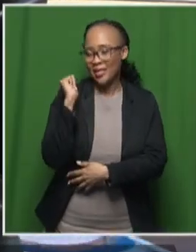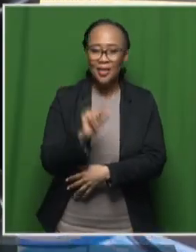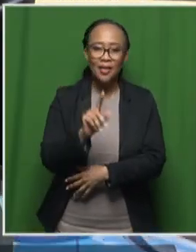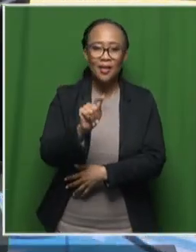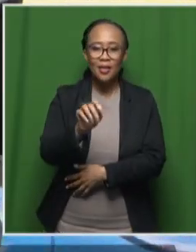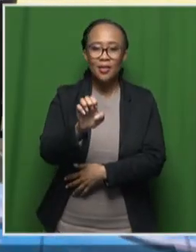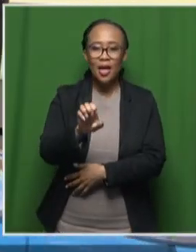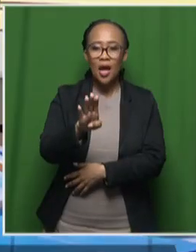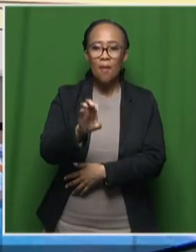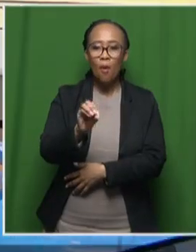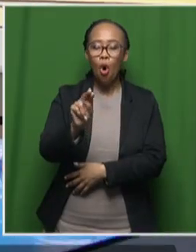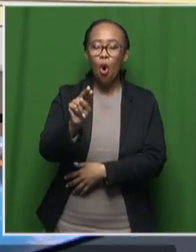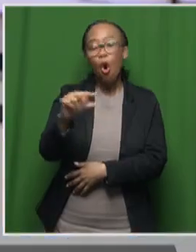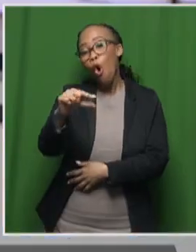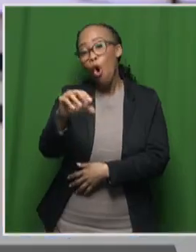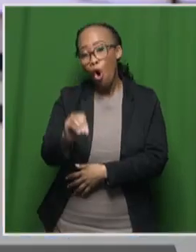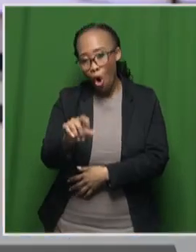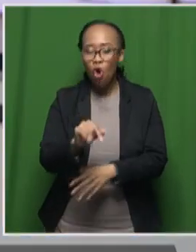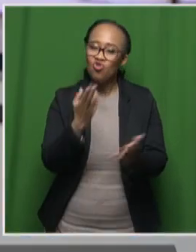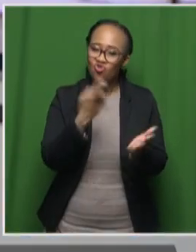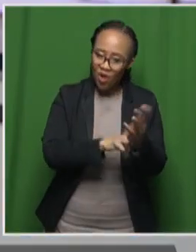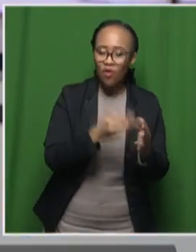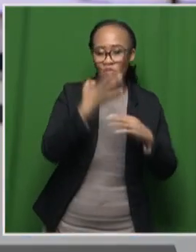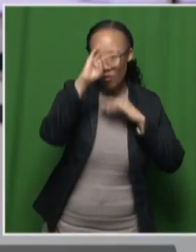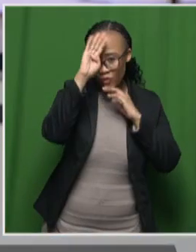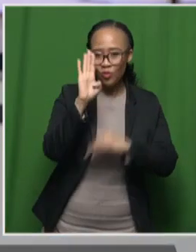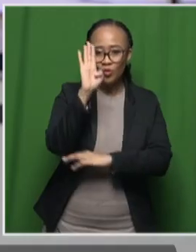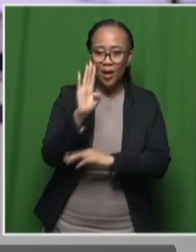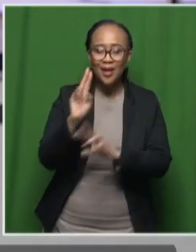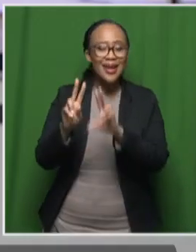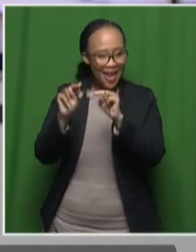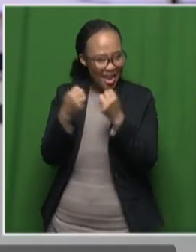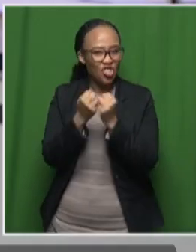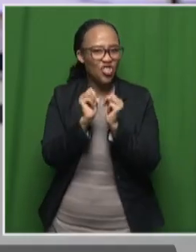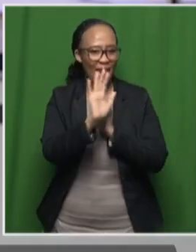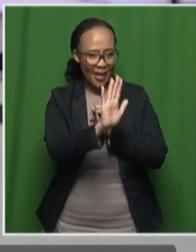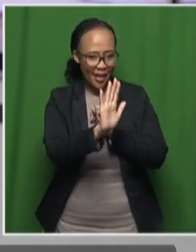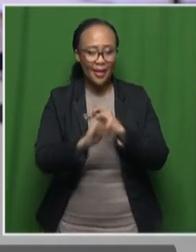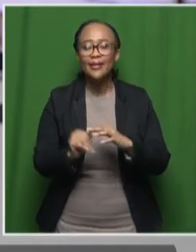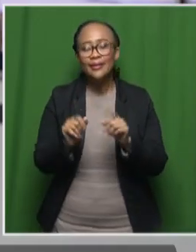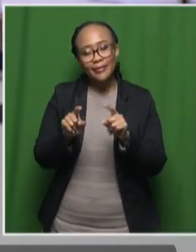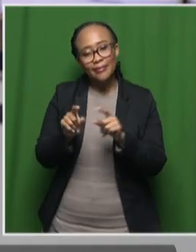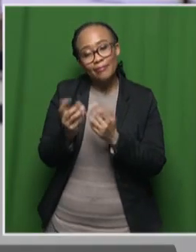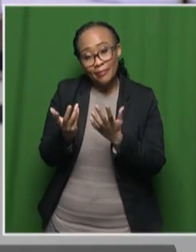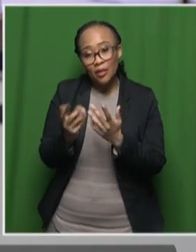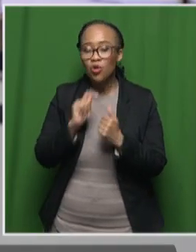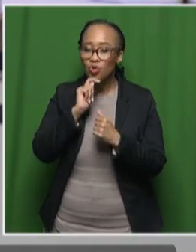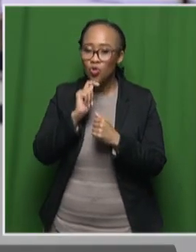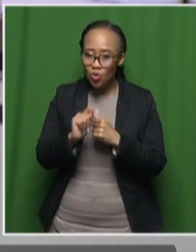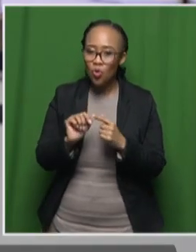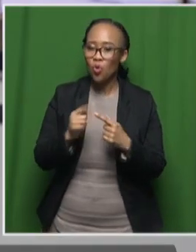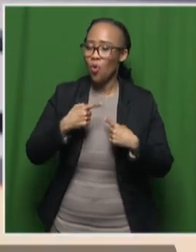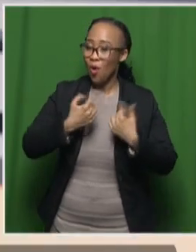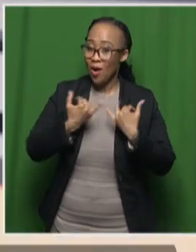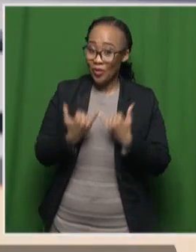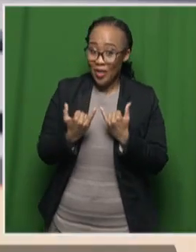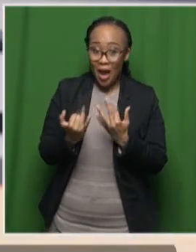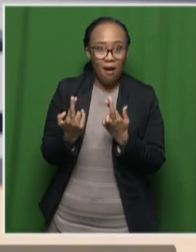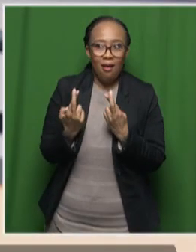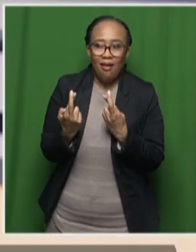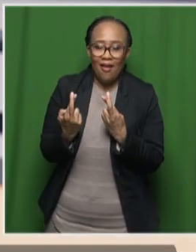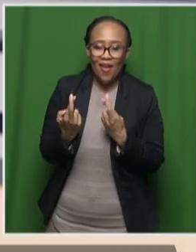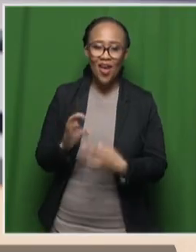for Botswana. So South Africa national record, Botswana national record. I mean, these guys can't be doing better than that. We are pumping our chests out today. We